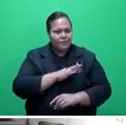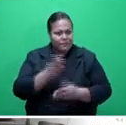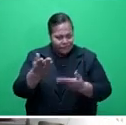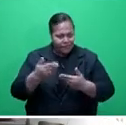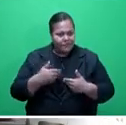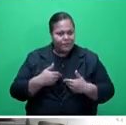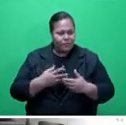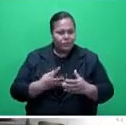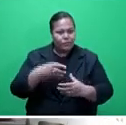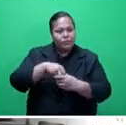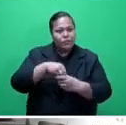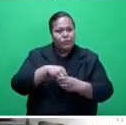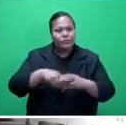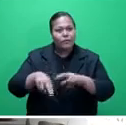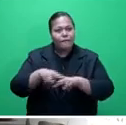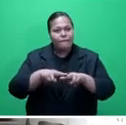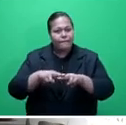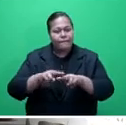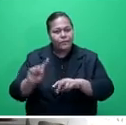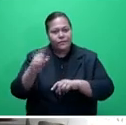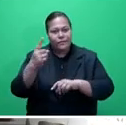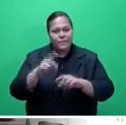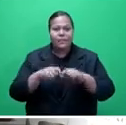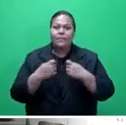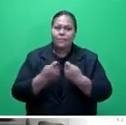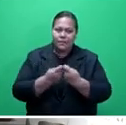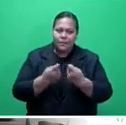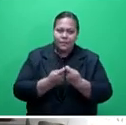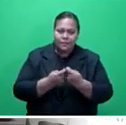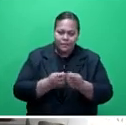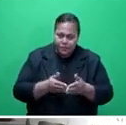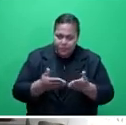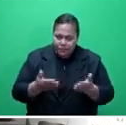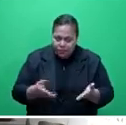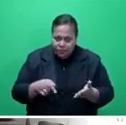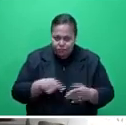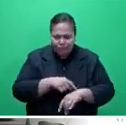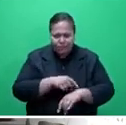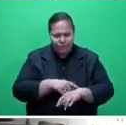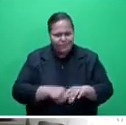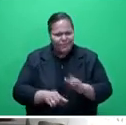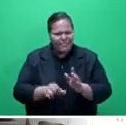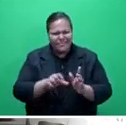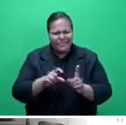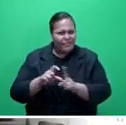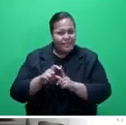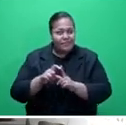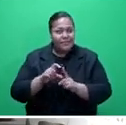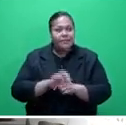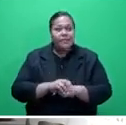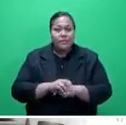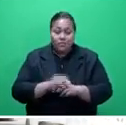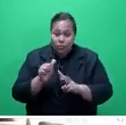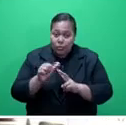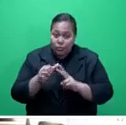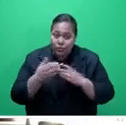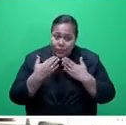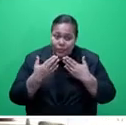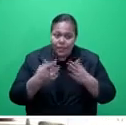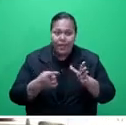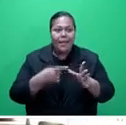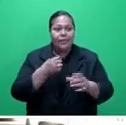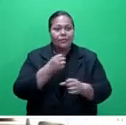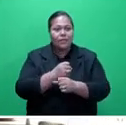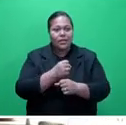team during this enduring time. I'm also thankful to the Honourable Attorney General and other